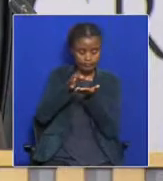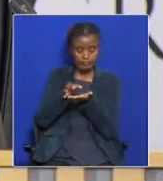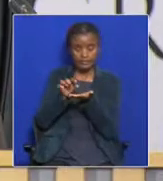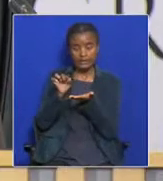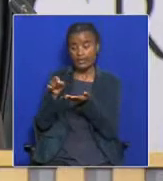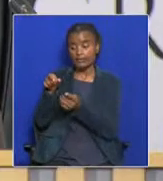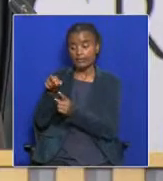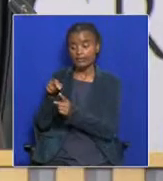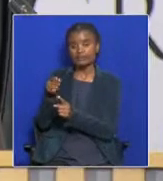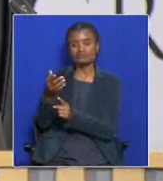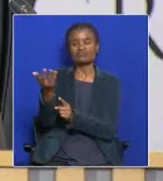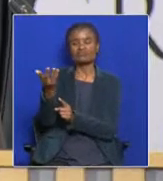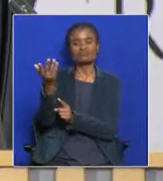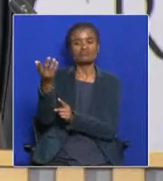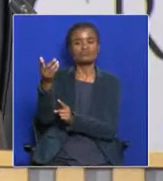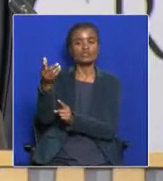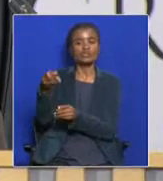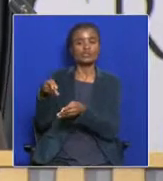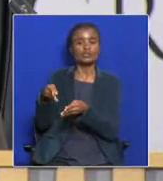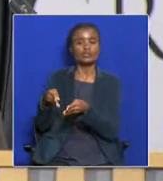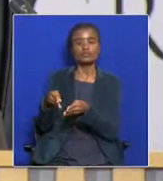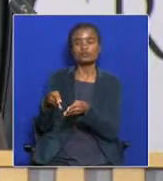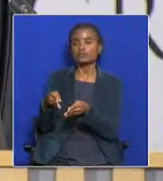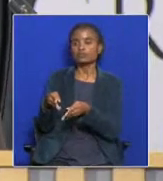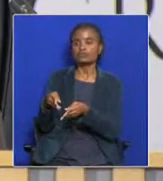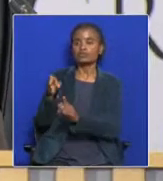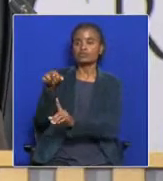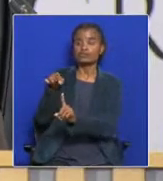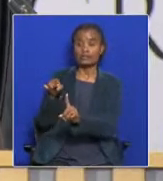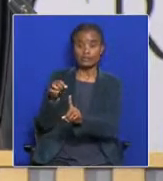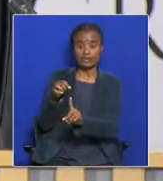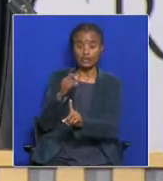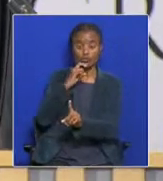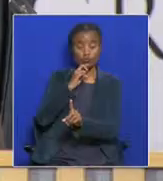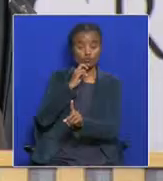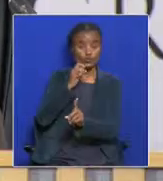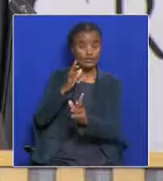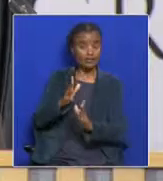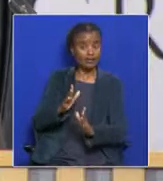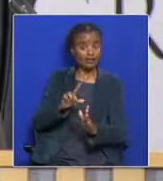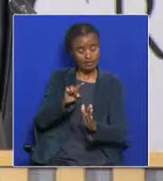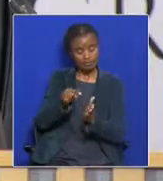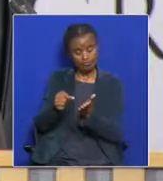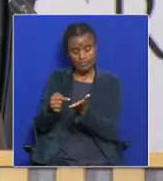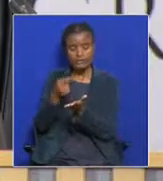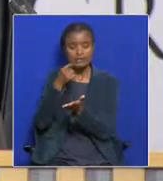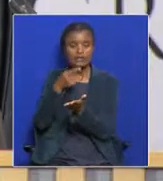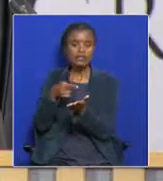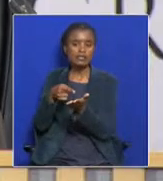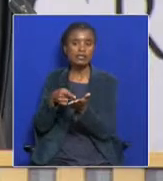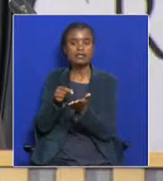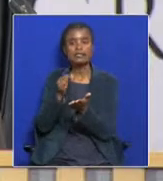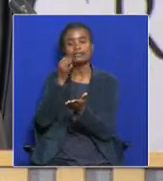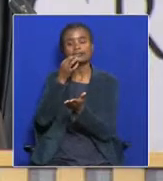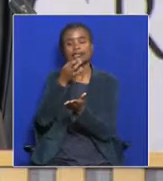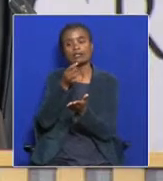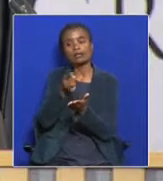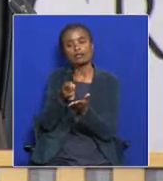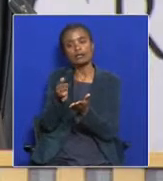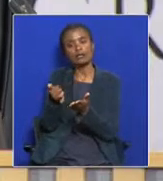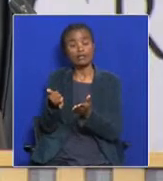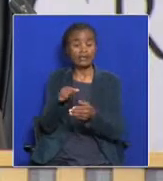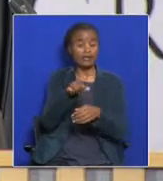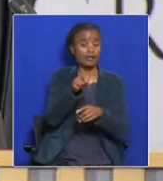cocaine user, to test it, he's going to tell you whether it's a one-way. Then you get maybe somebody else who knows how to cook. They'll tell you whether it's